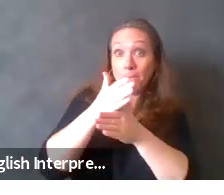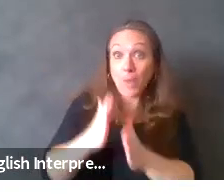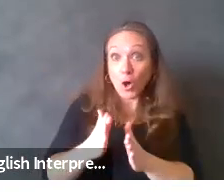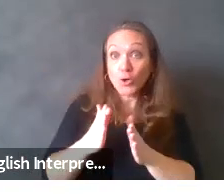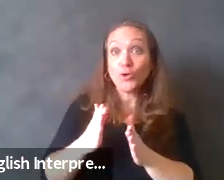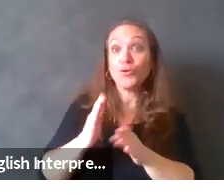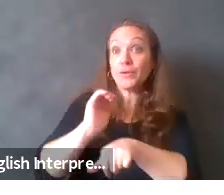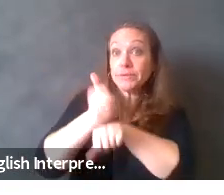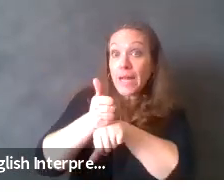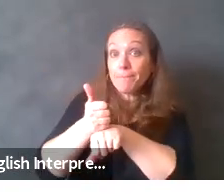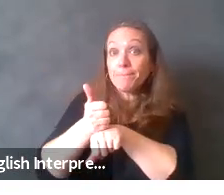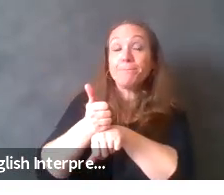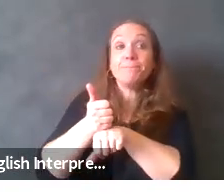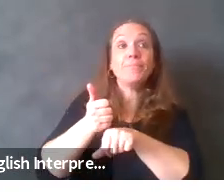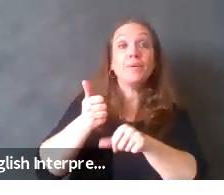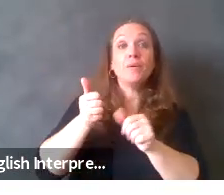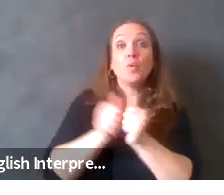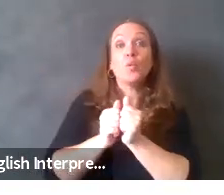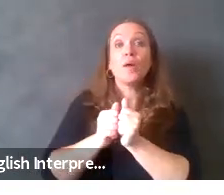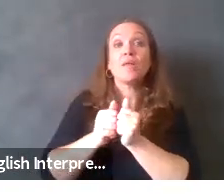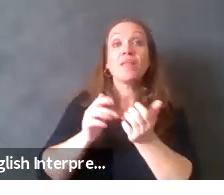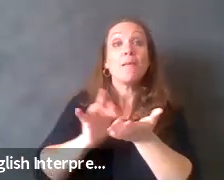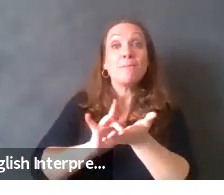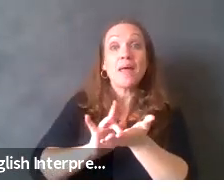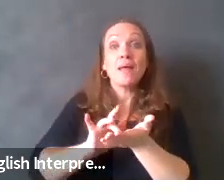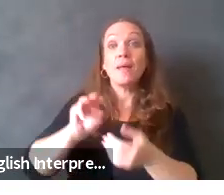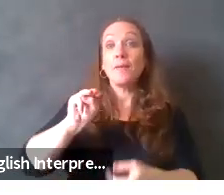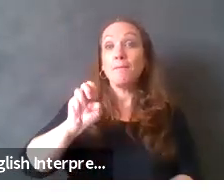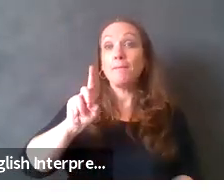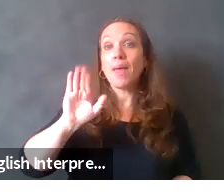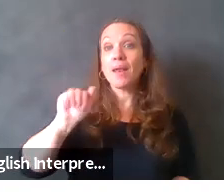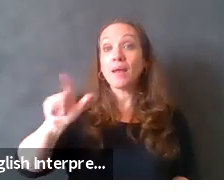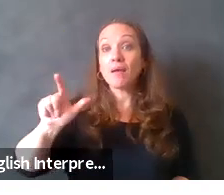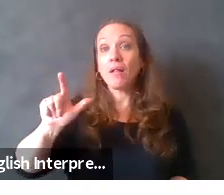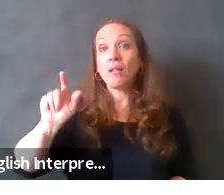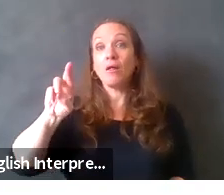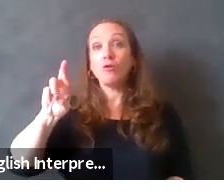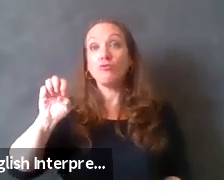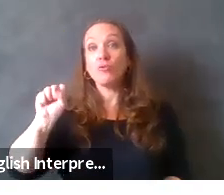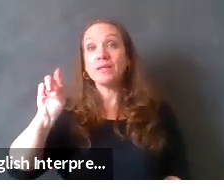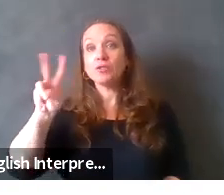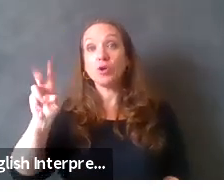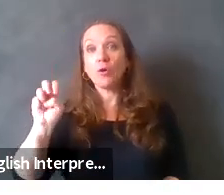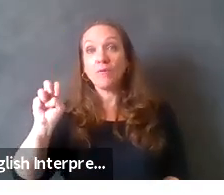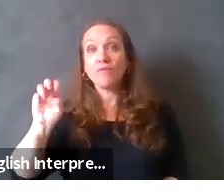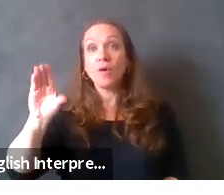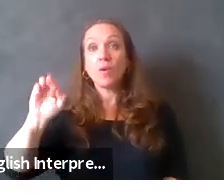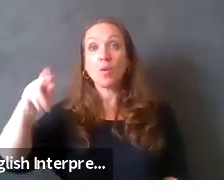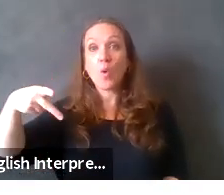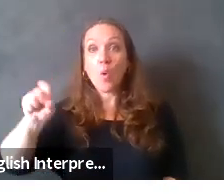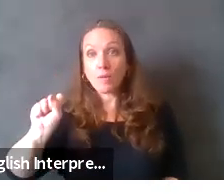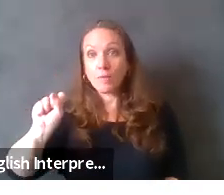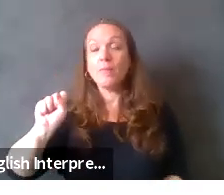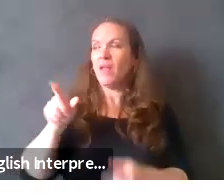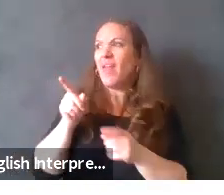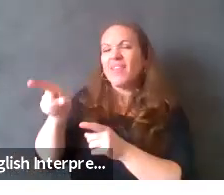other partners such as Medical Reserve Corps. They have full scope of practice because they usually only function very locally in